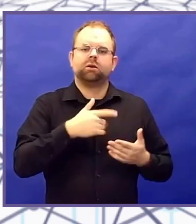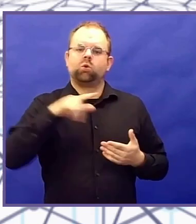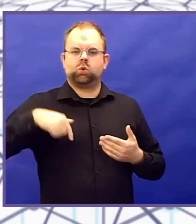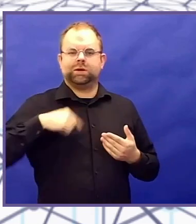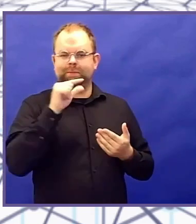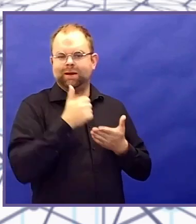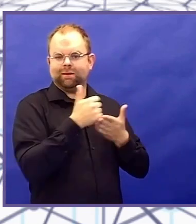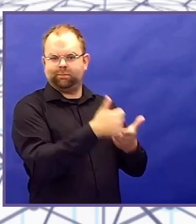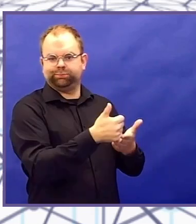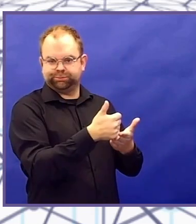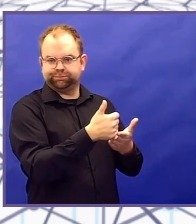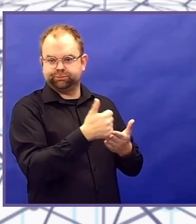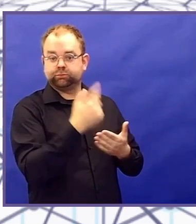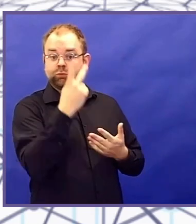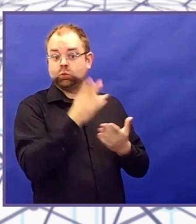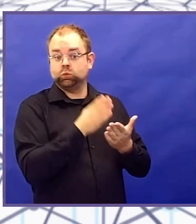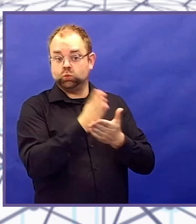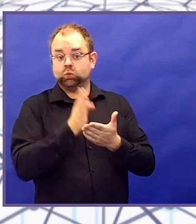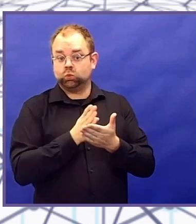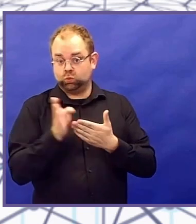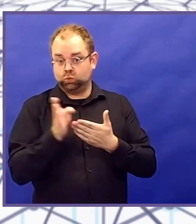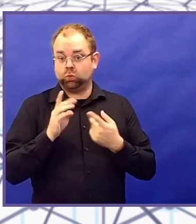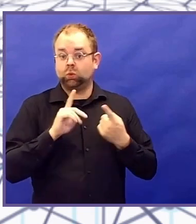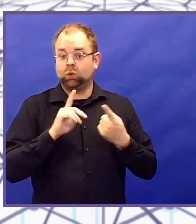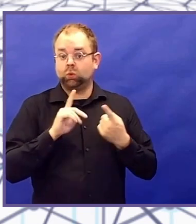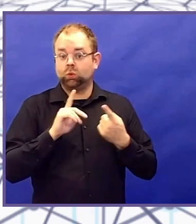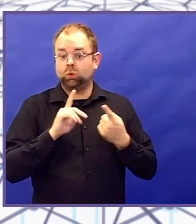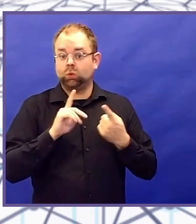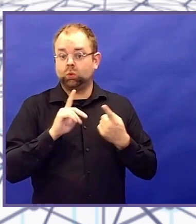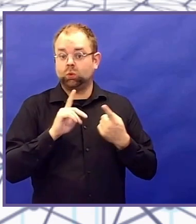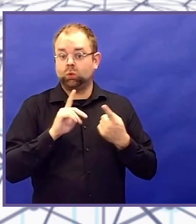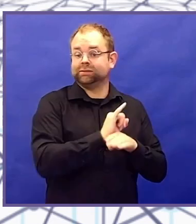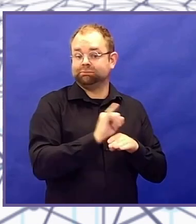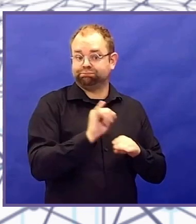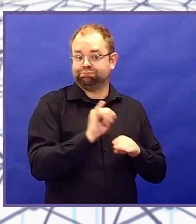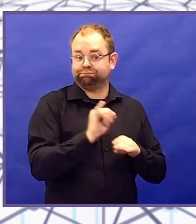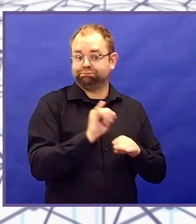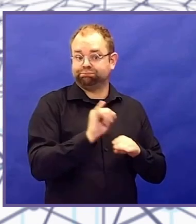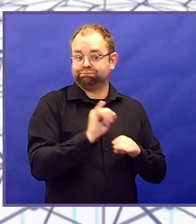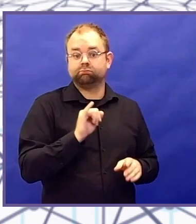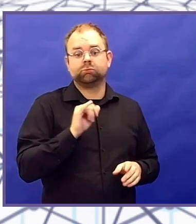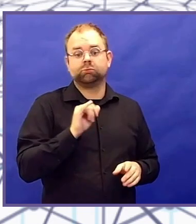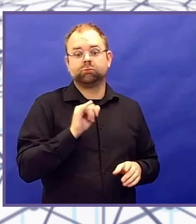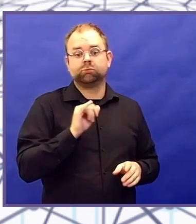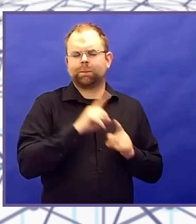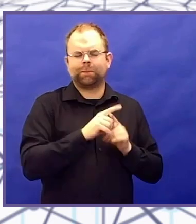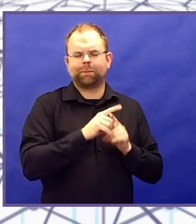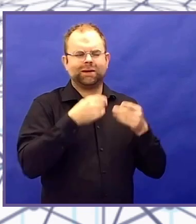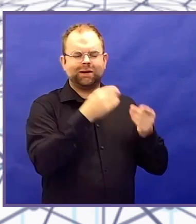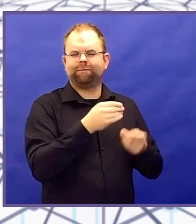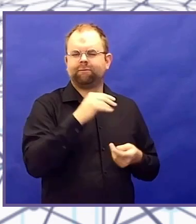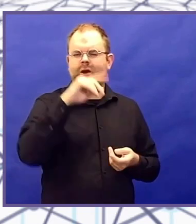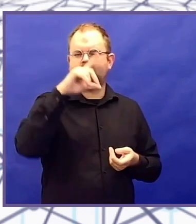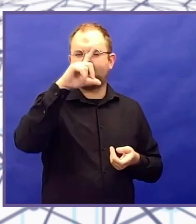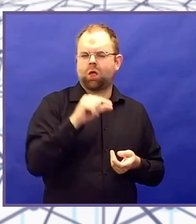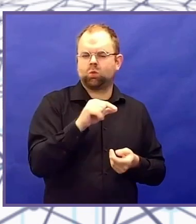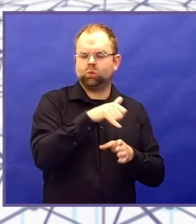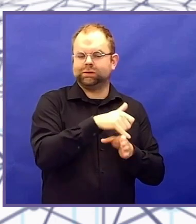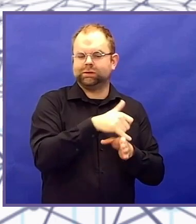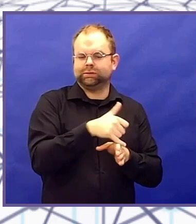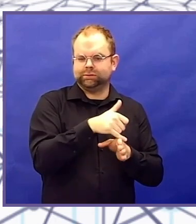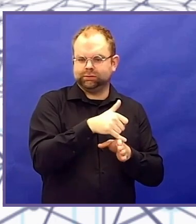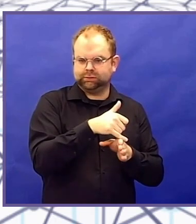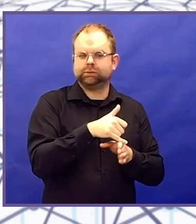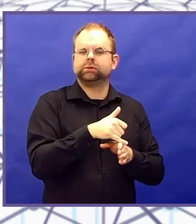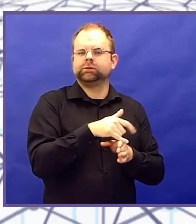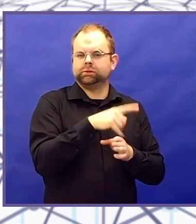afterwards. So let's convince those business leaders to give, 3 months, 4 months, 5